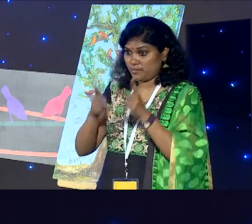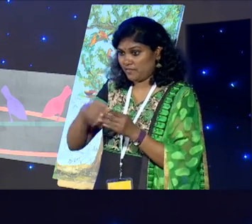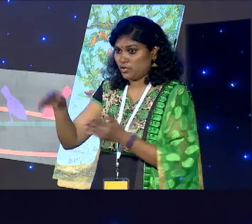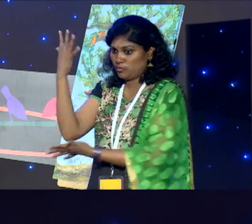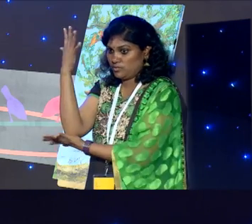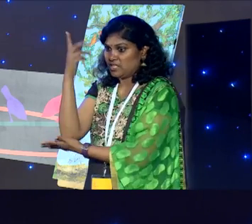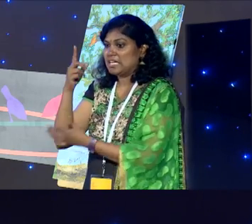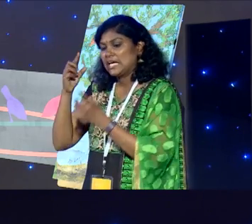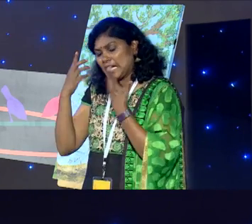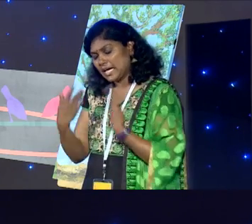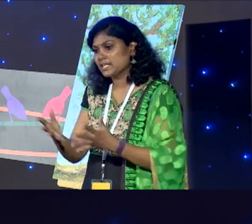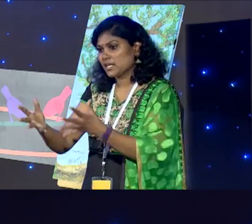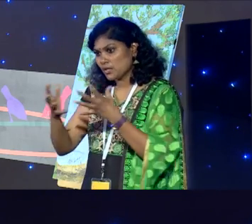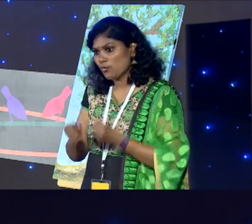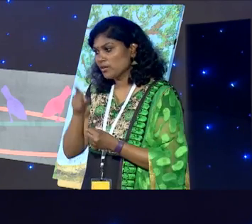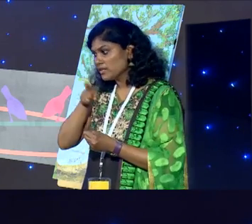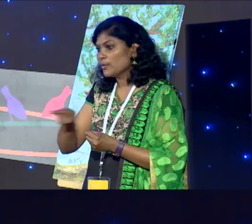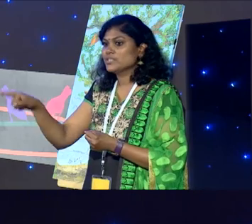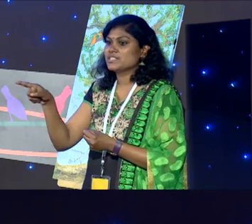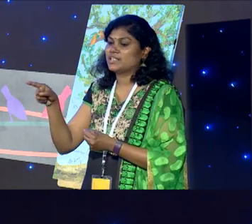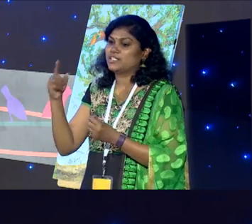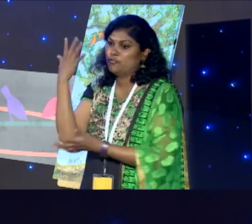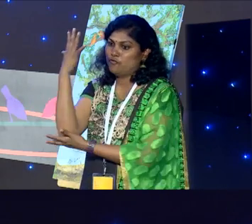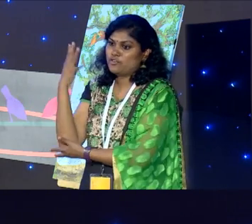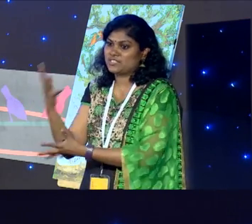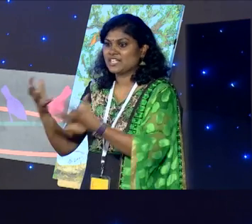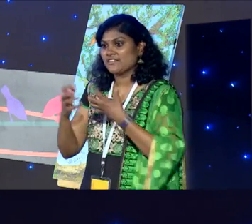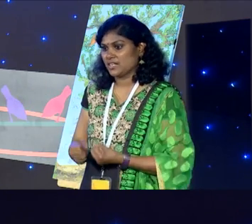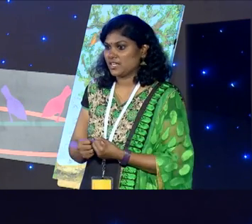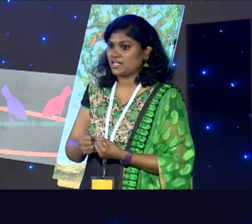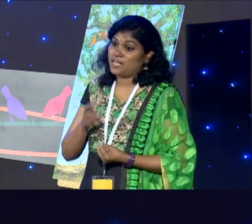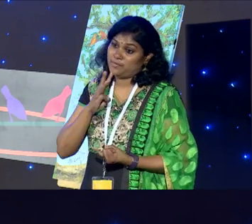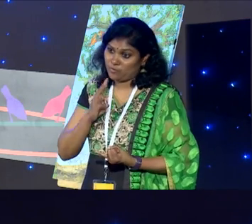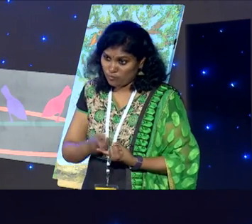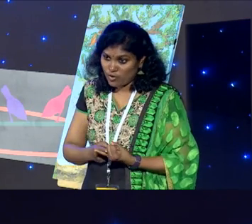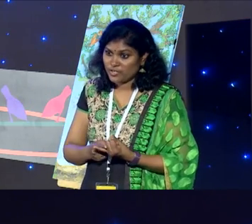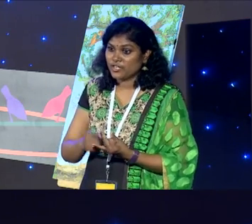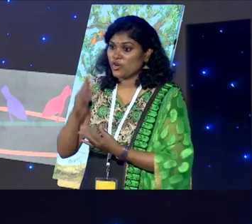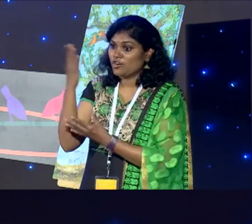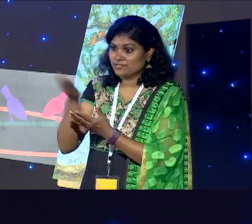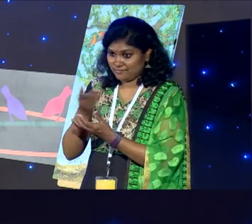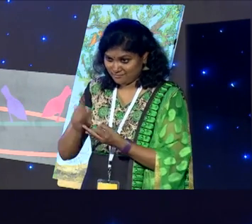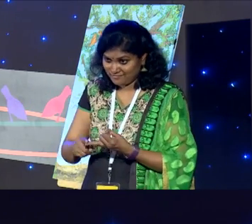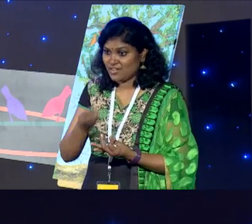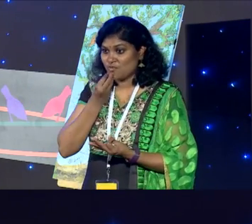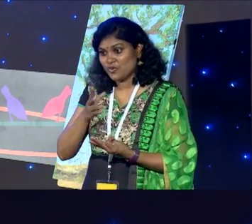their needs. So I went there and we realized that some of these guys are musicians.